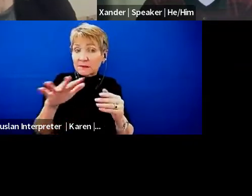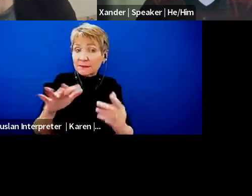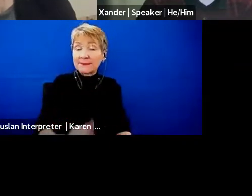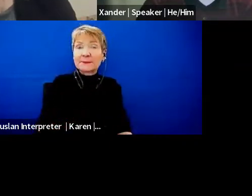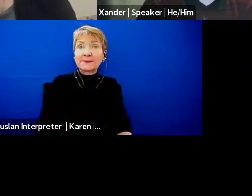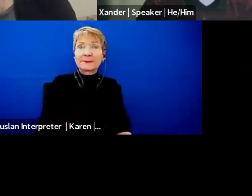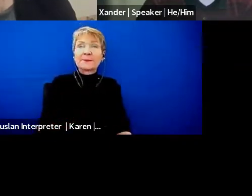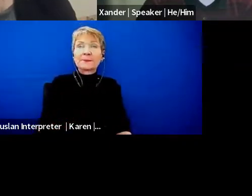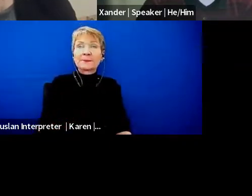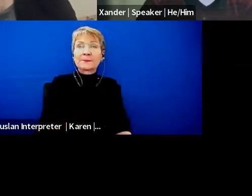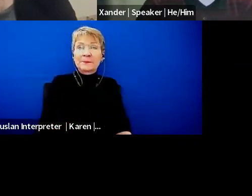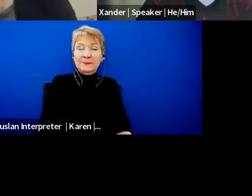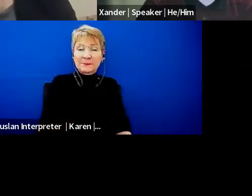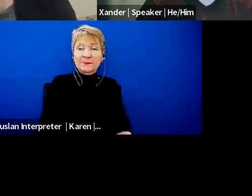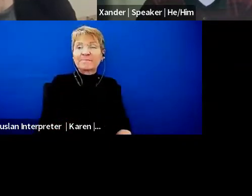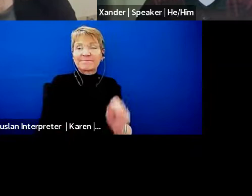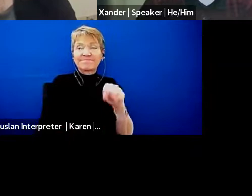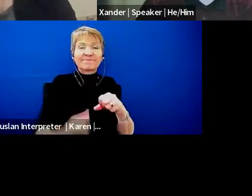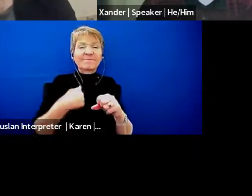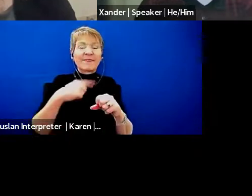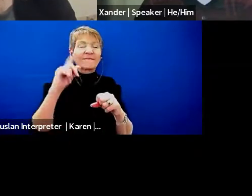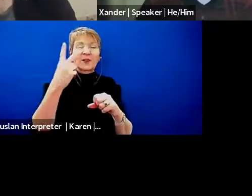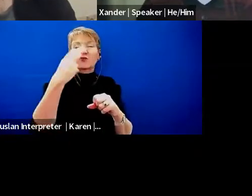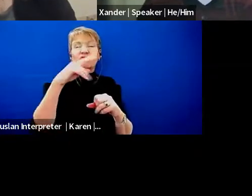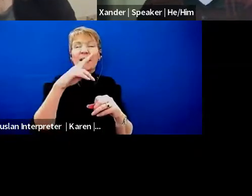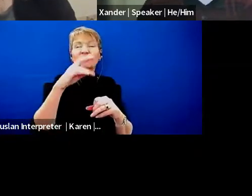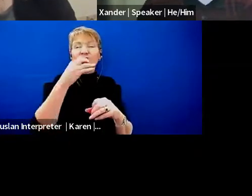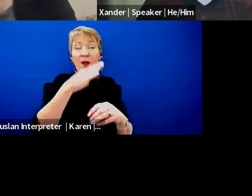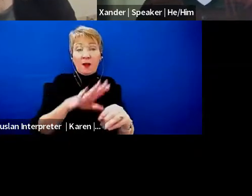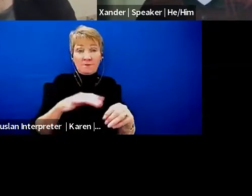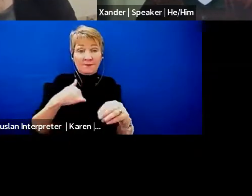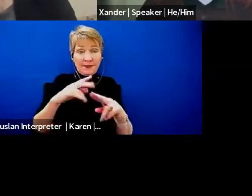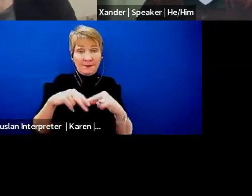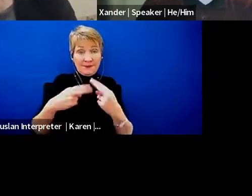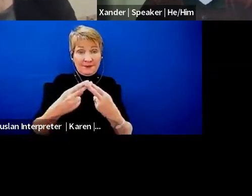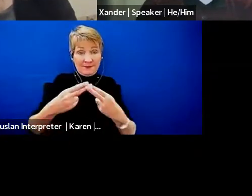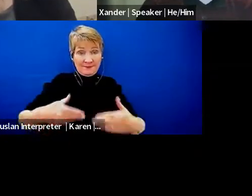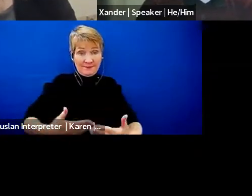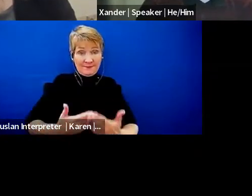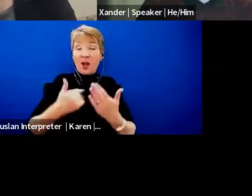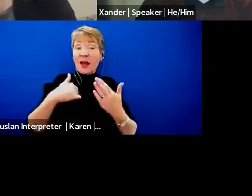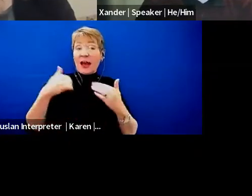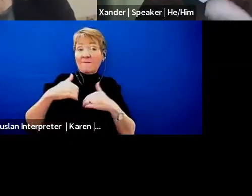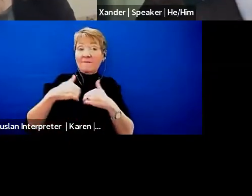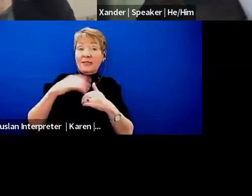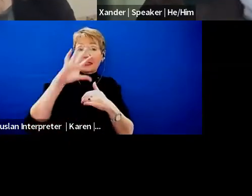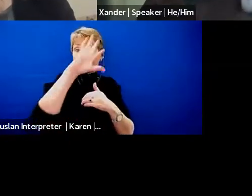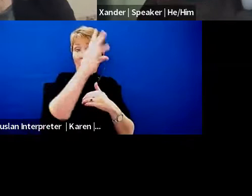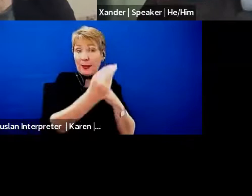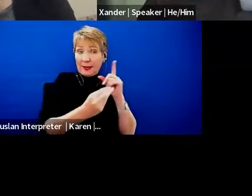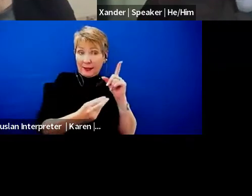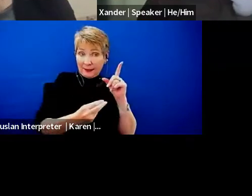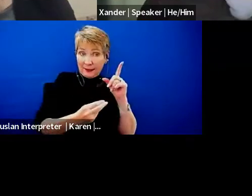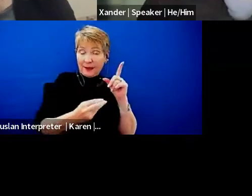Yeah, I was actually the first grandchild in my family, and I lived in Darwin and the rest of my extended family live